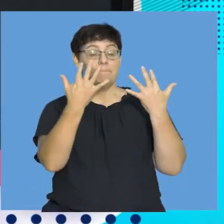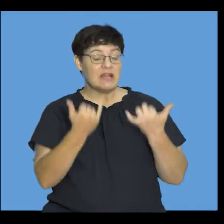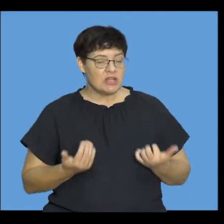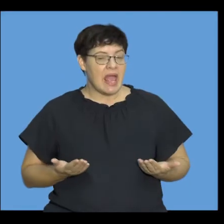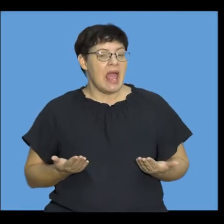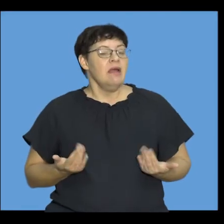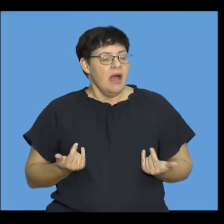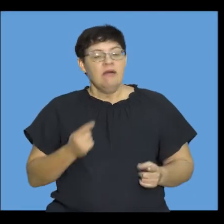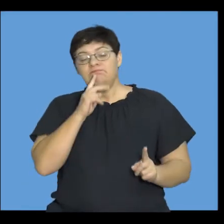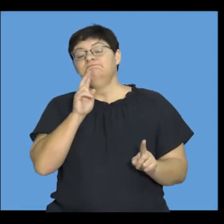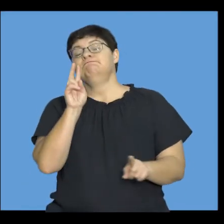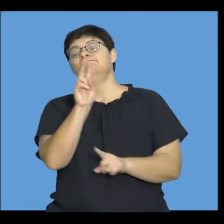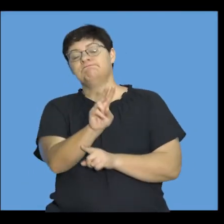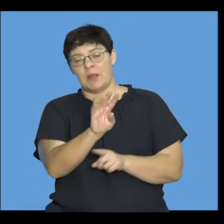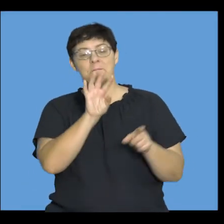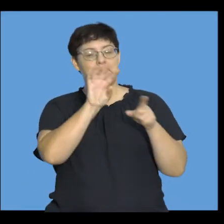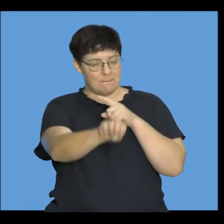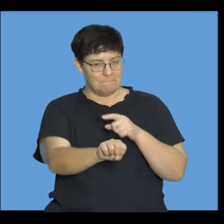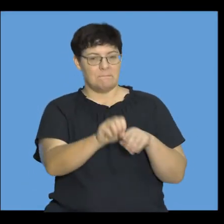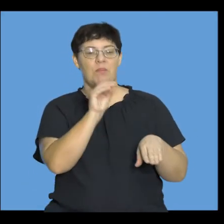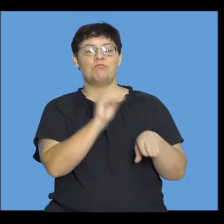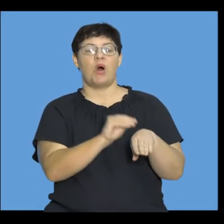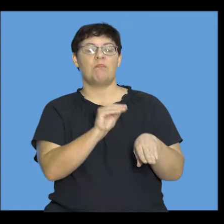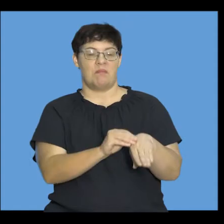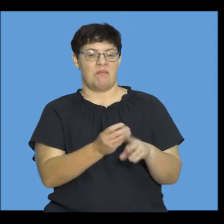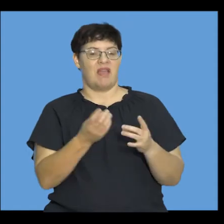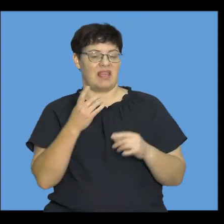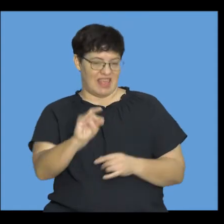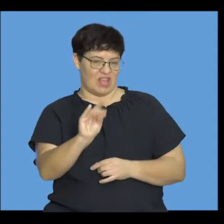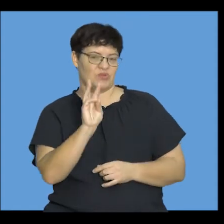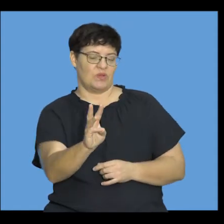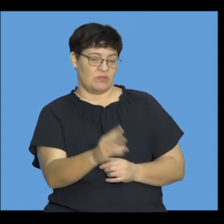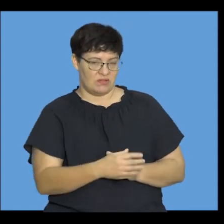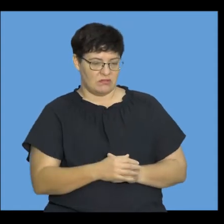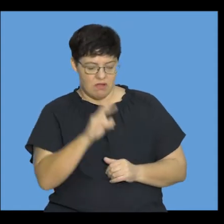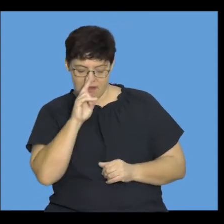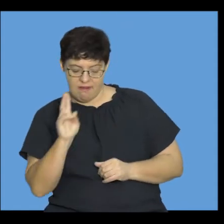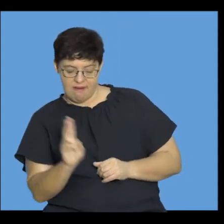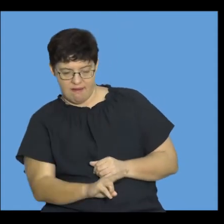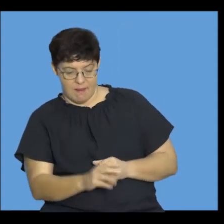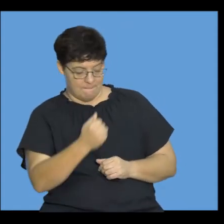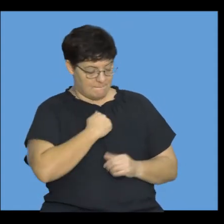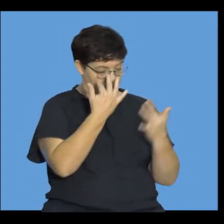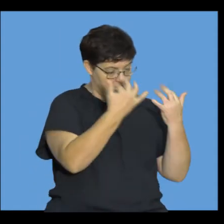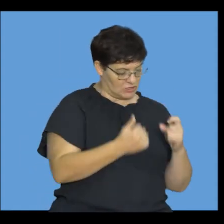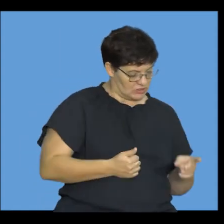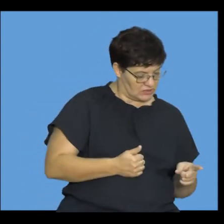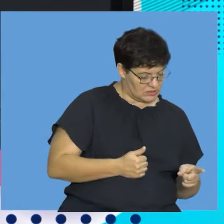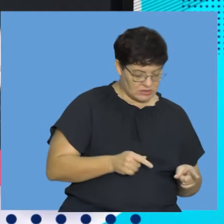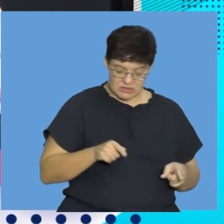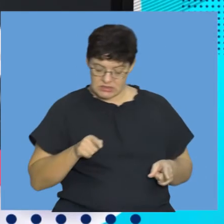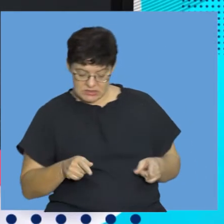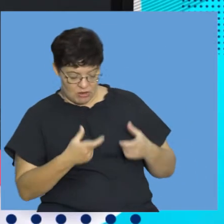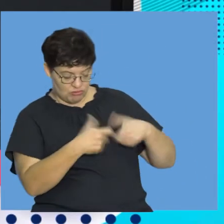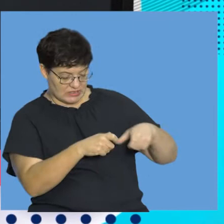The budget could have anticipated or predicted the problems of cash flow because she would have seen